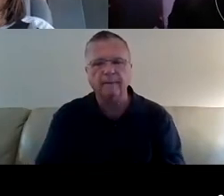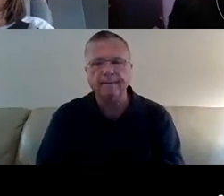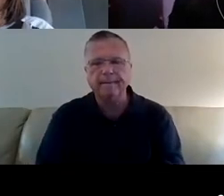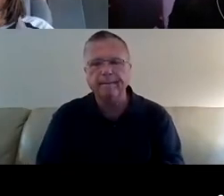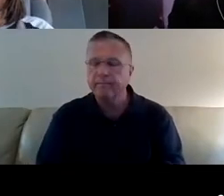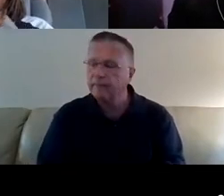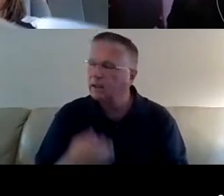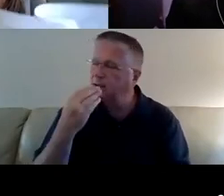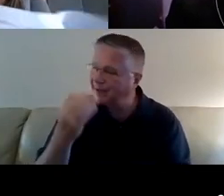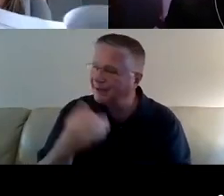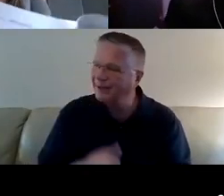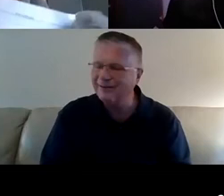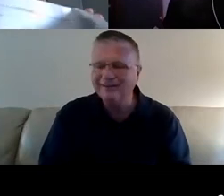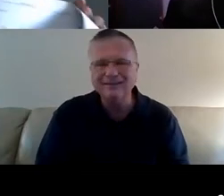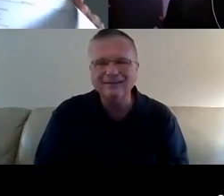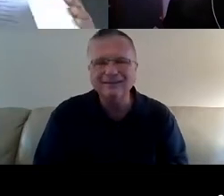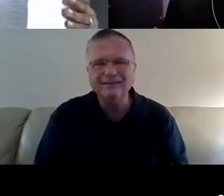Thank you.